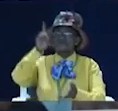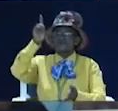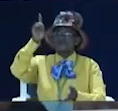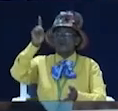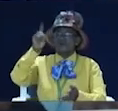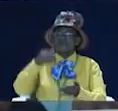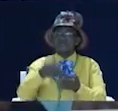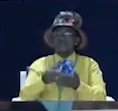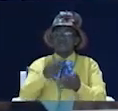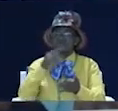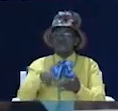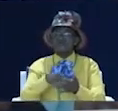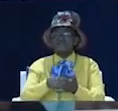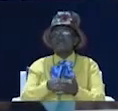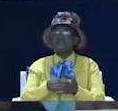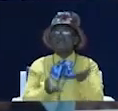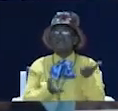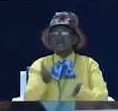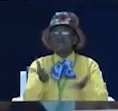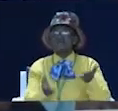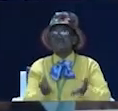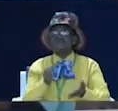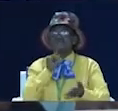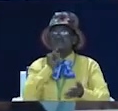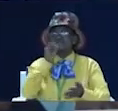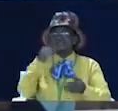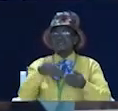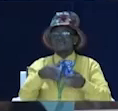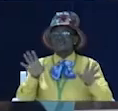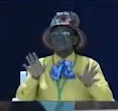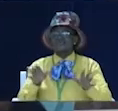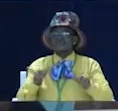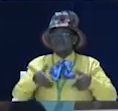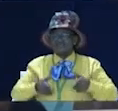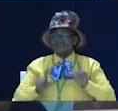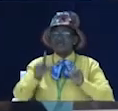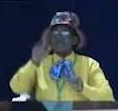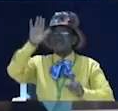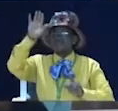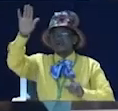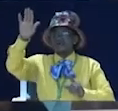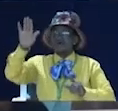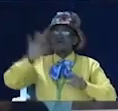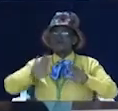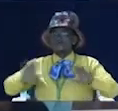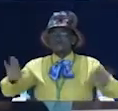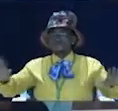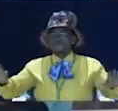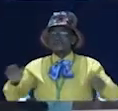Before this service is over, let your children know the meaning of wonderful.